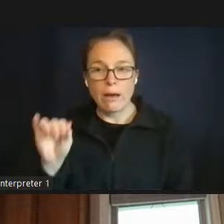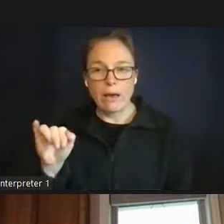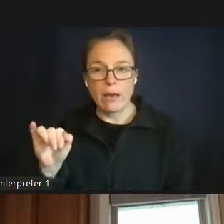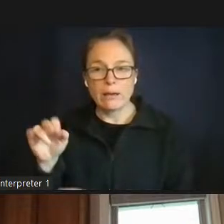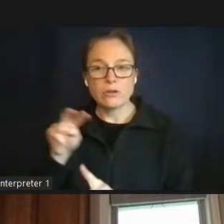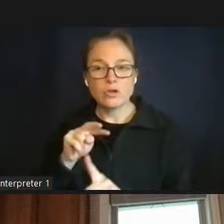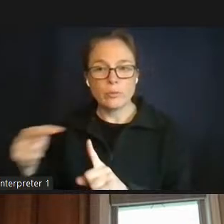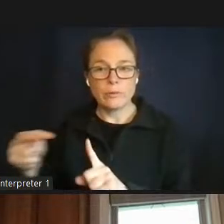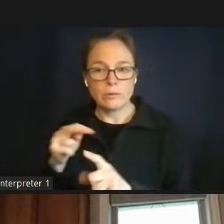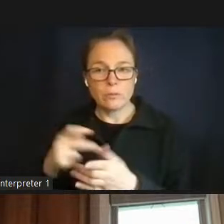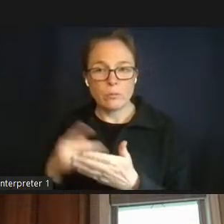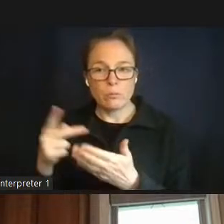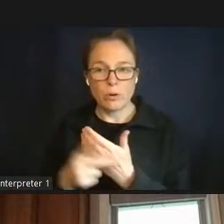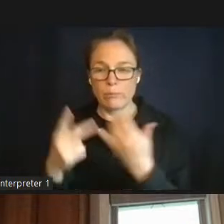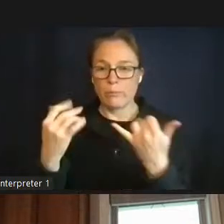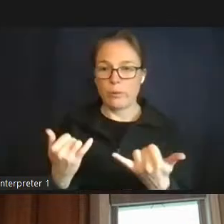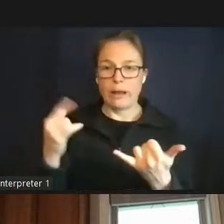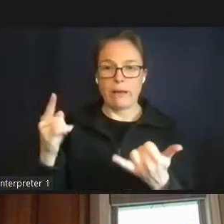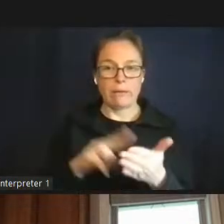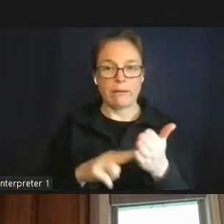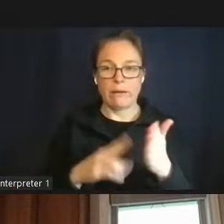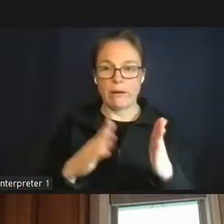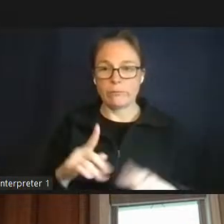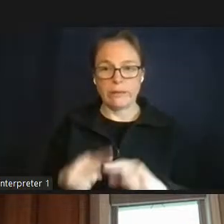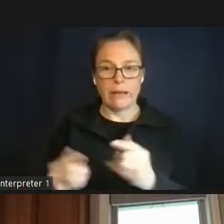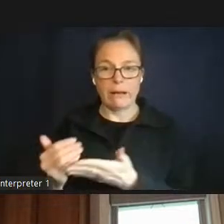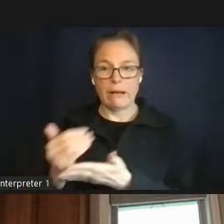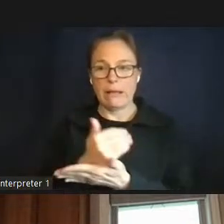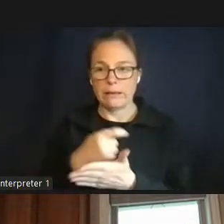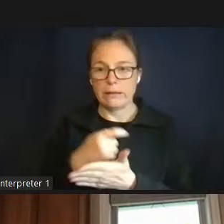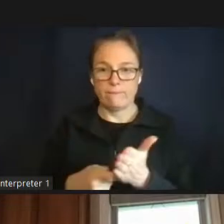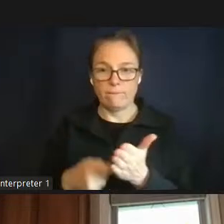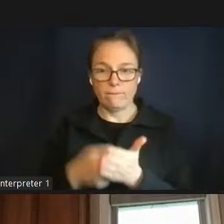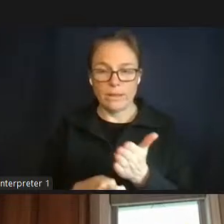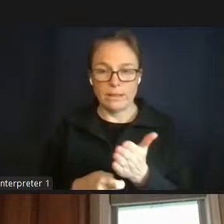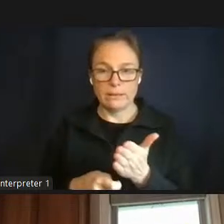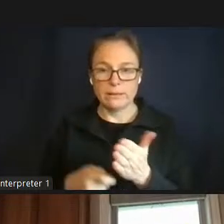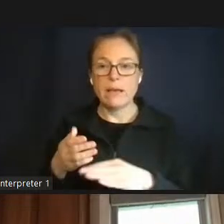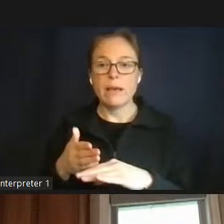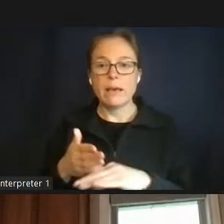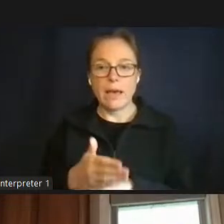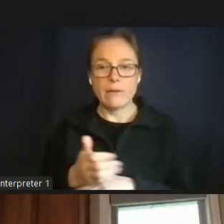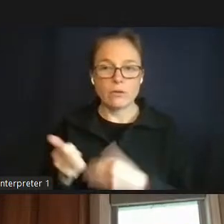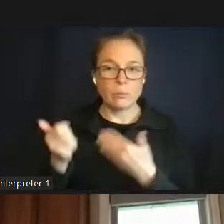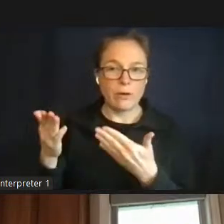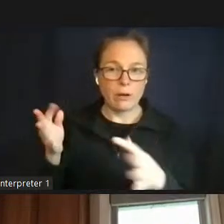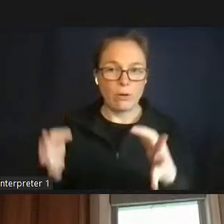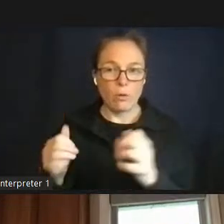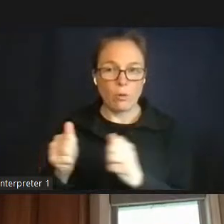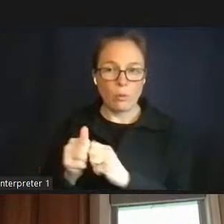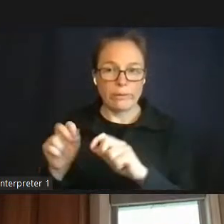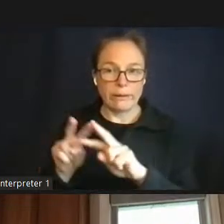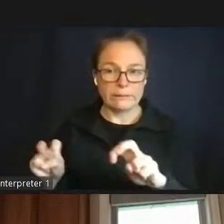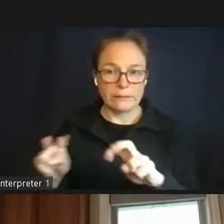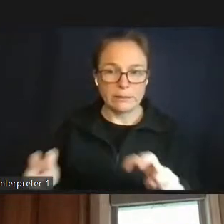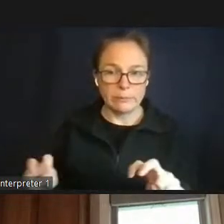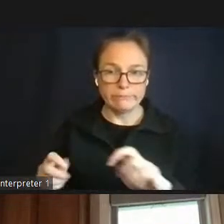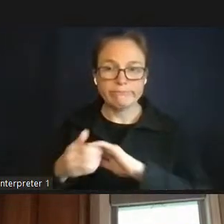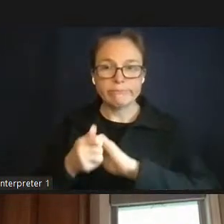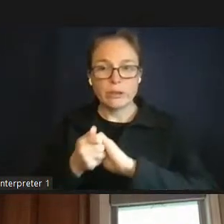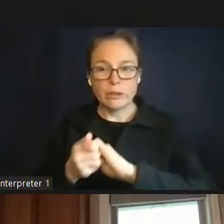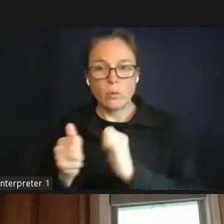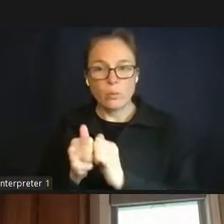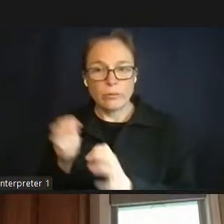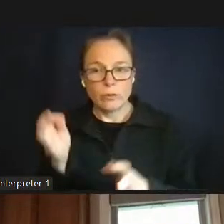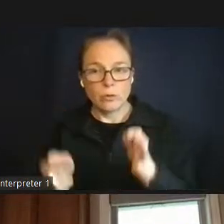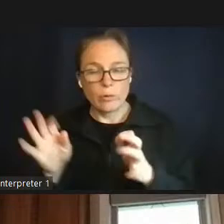current contractor is no longer able to collect fees after providing the court with an assessment. Through a partnership with the court, the